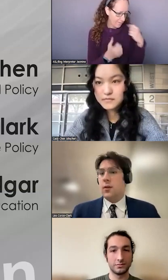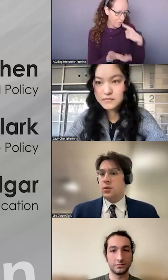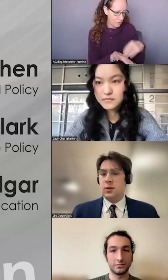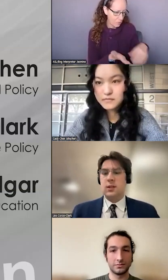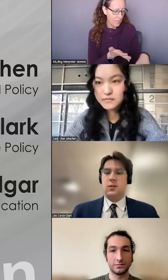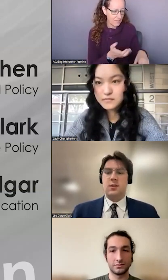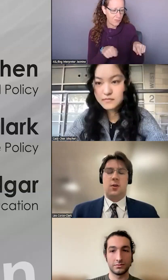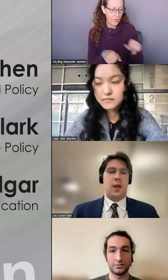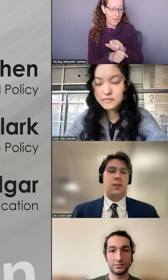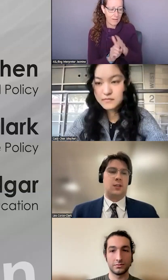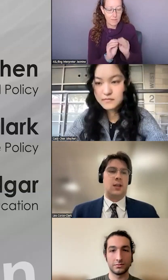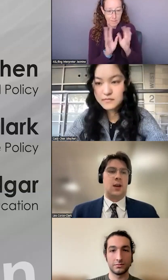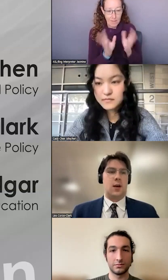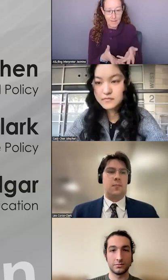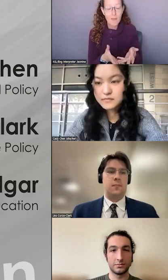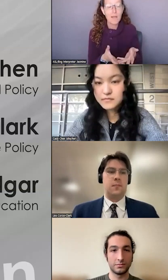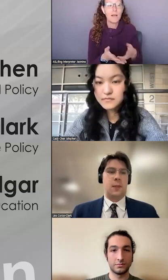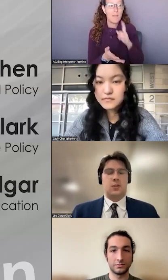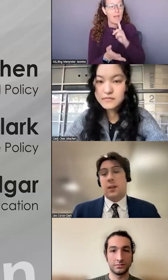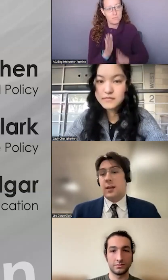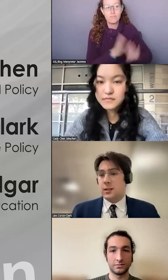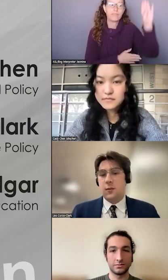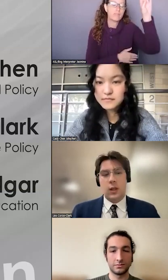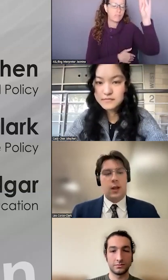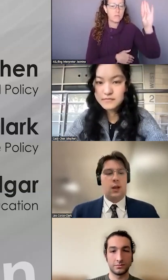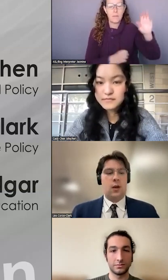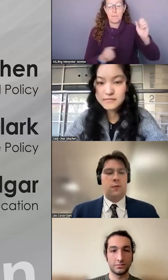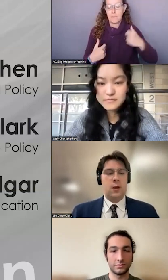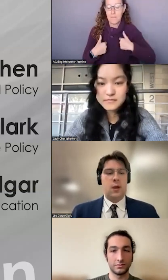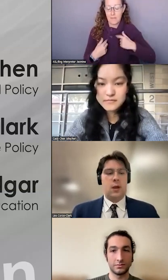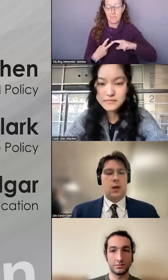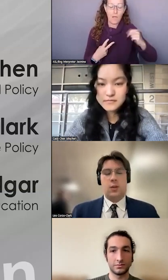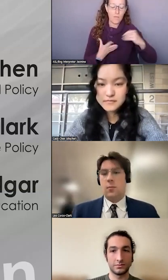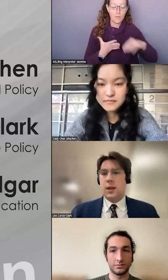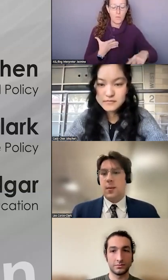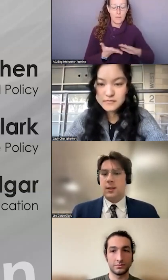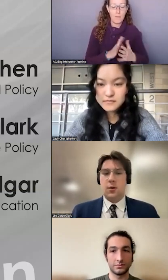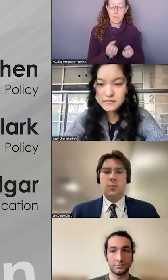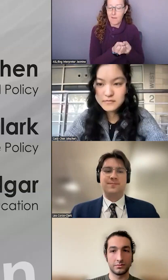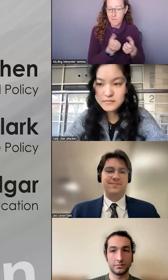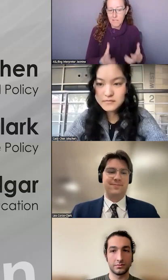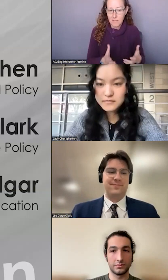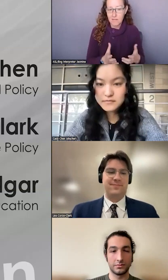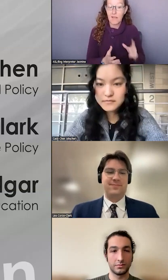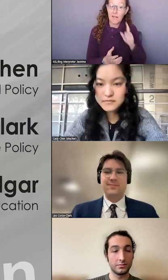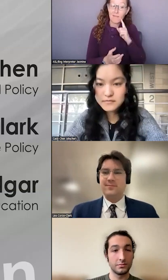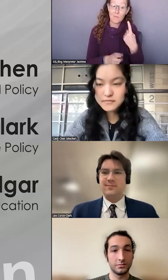and other students into mental health advocacy, which I think is a silver lining of the pandemic as a whole.